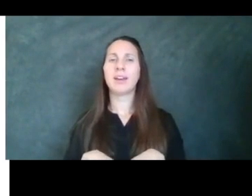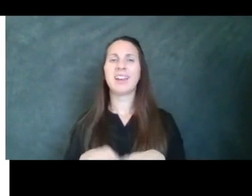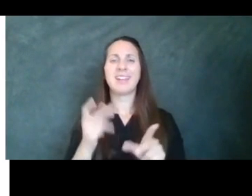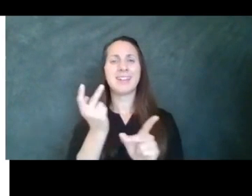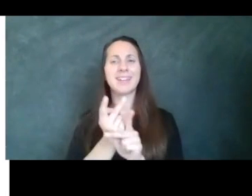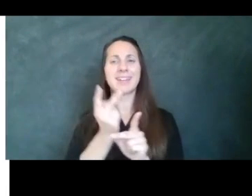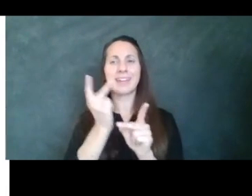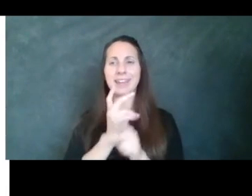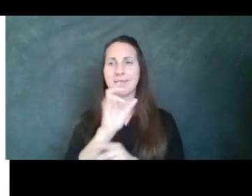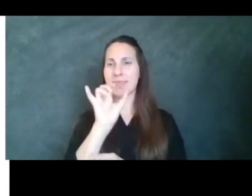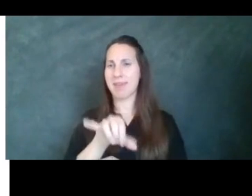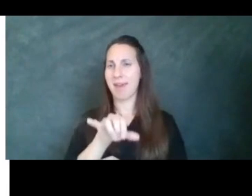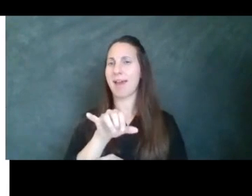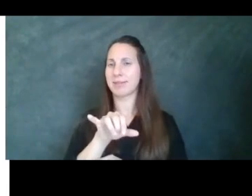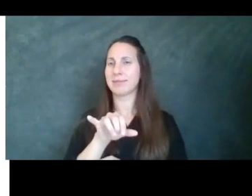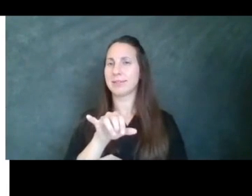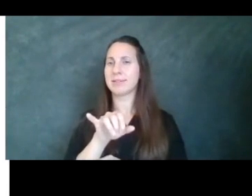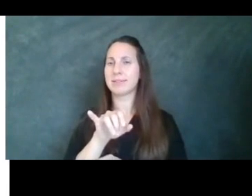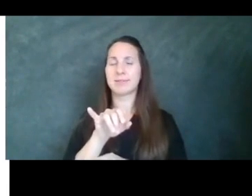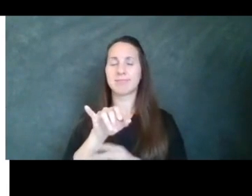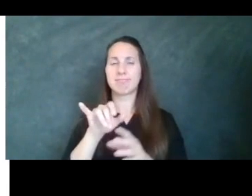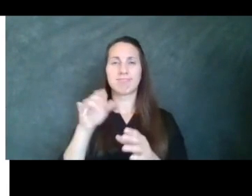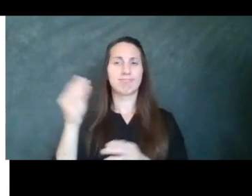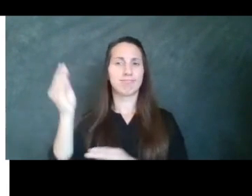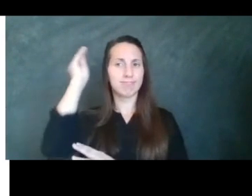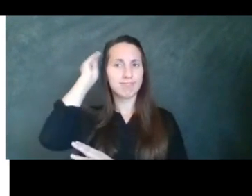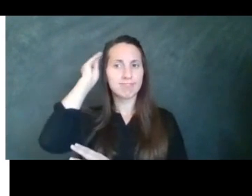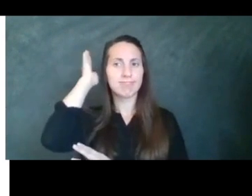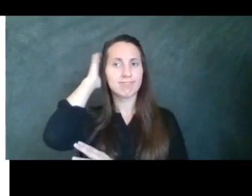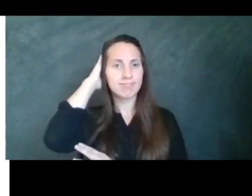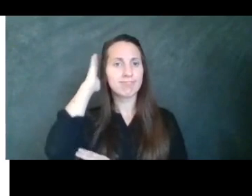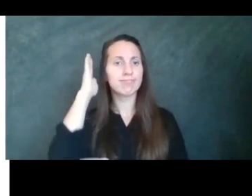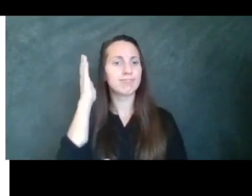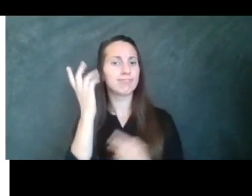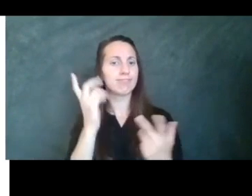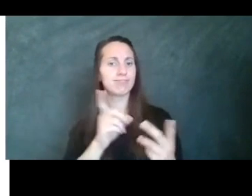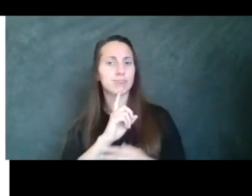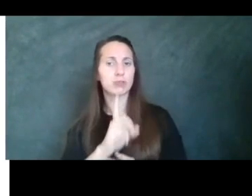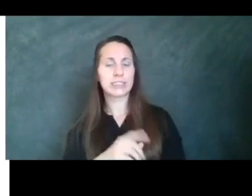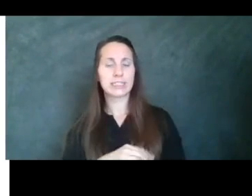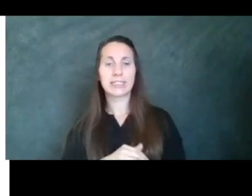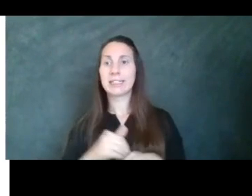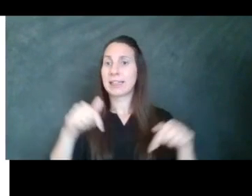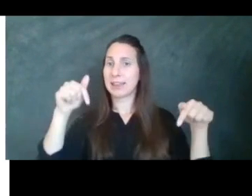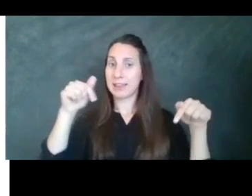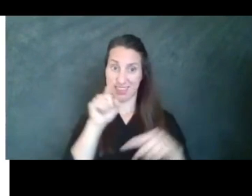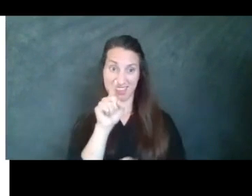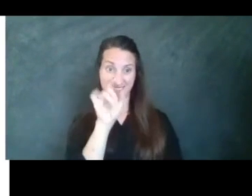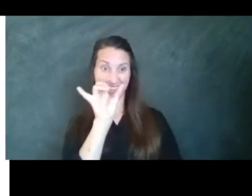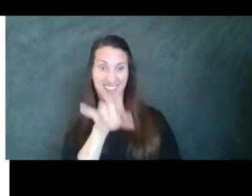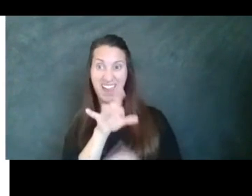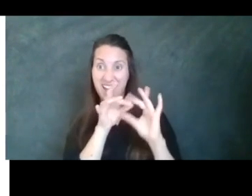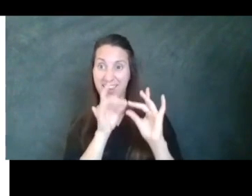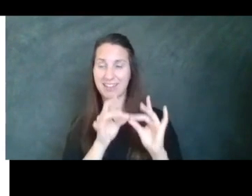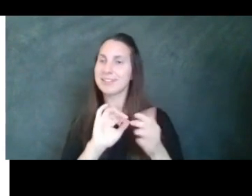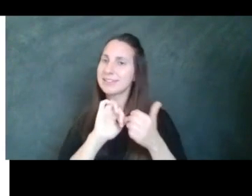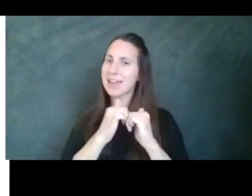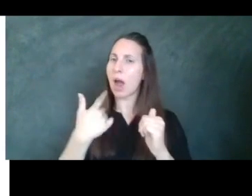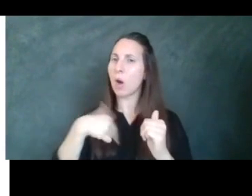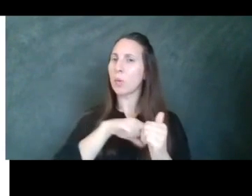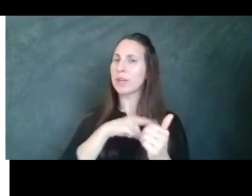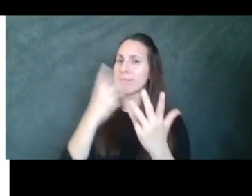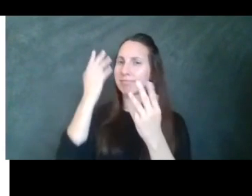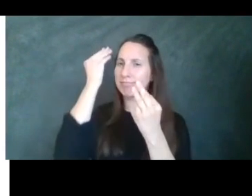framework that Bobby created for us in mind. This is how we consider and think